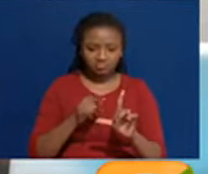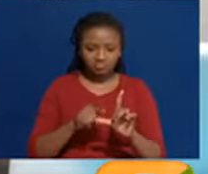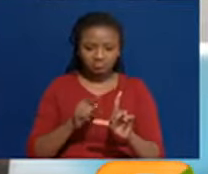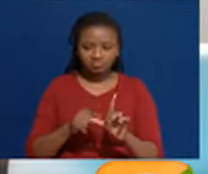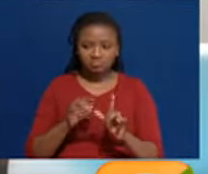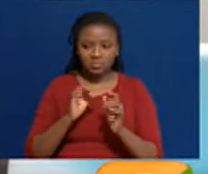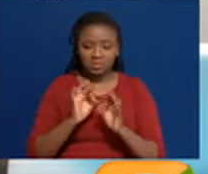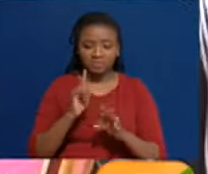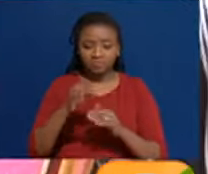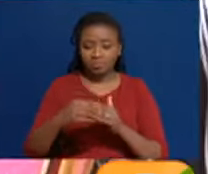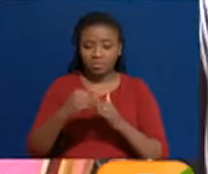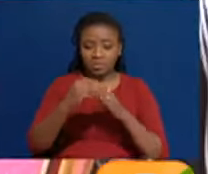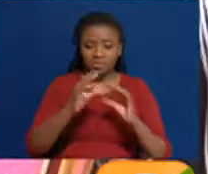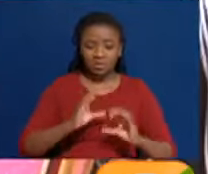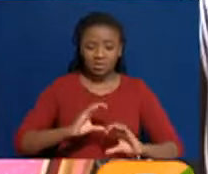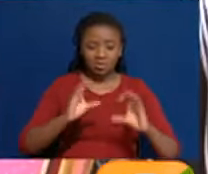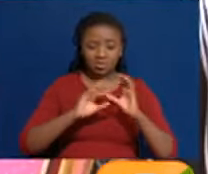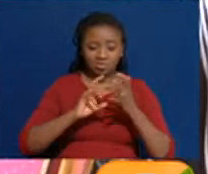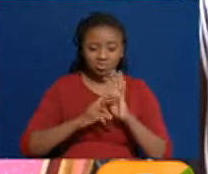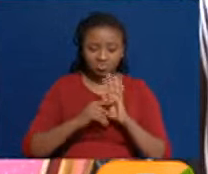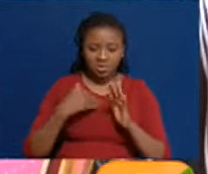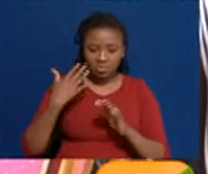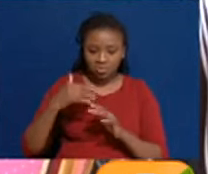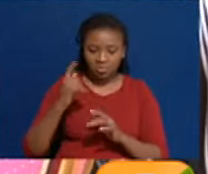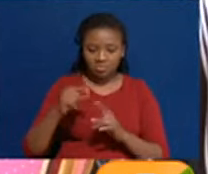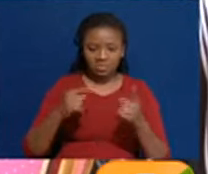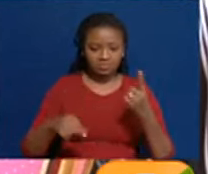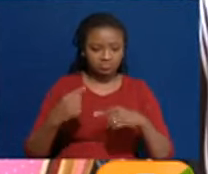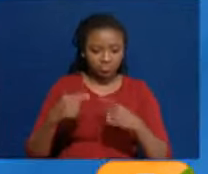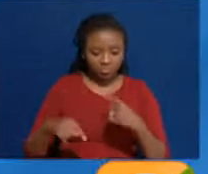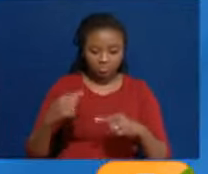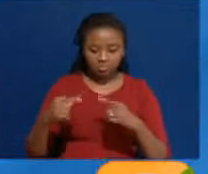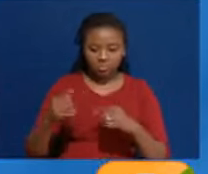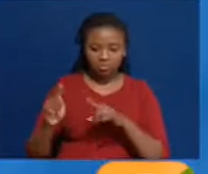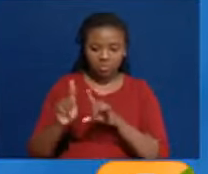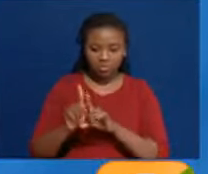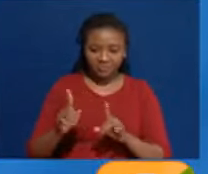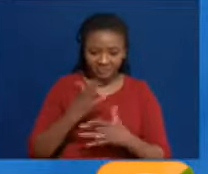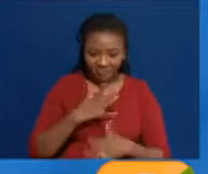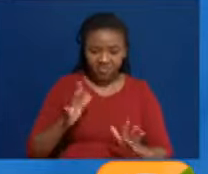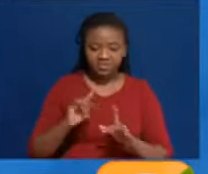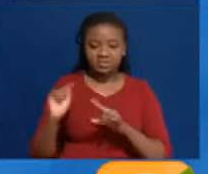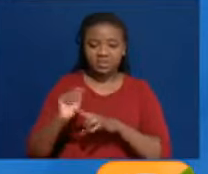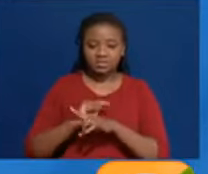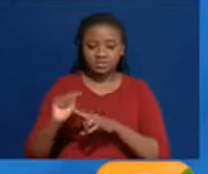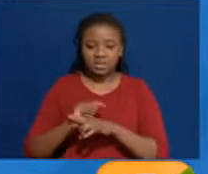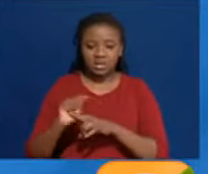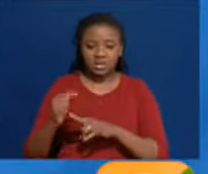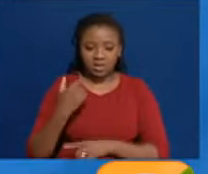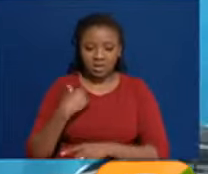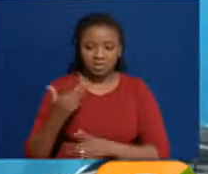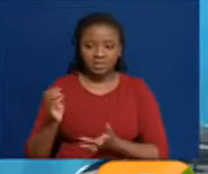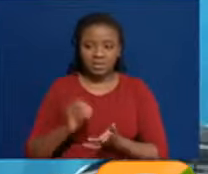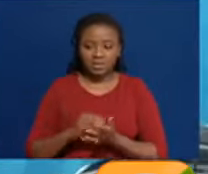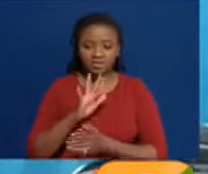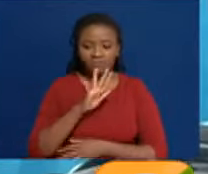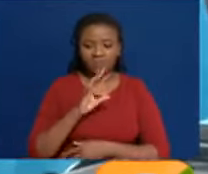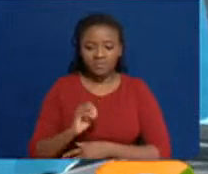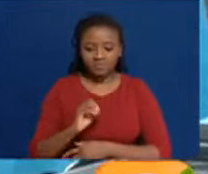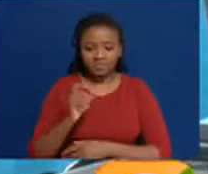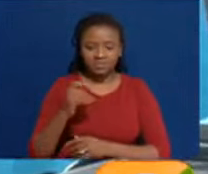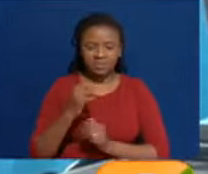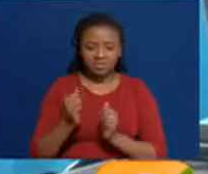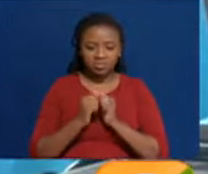now been set for every end of the season. This season, however, will have another refresher course for 50 coaches in